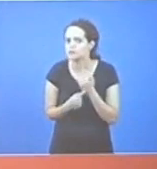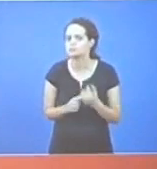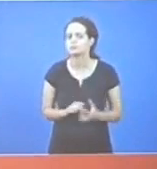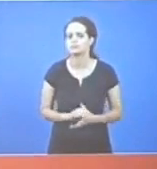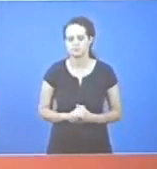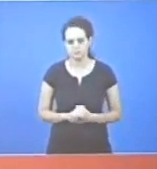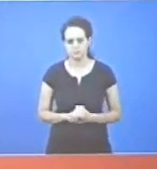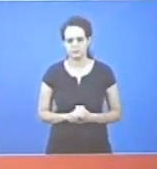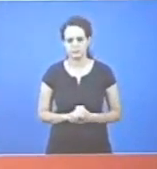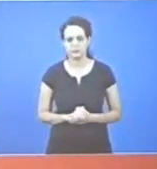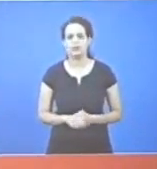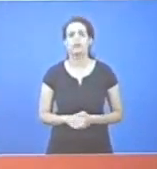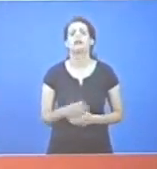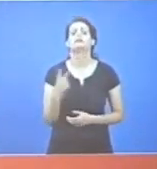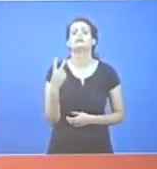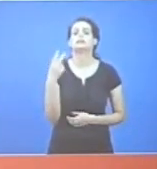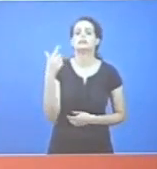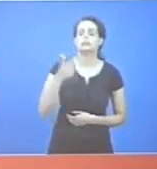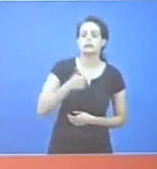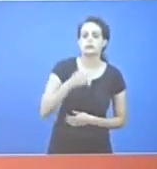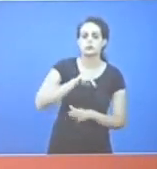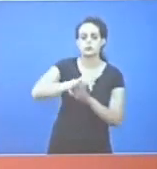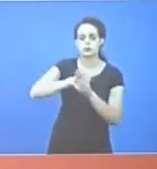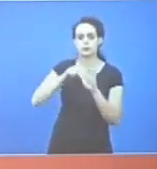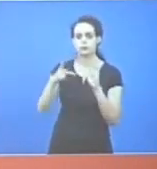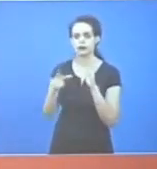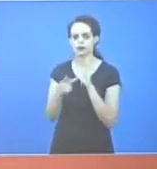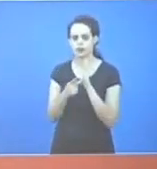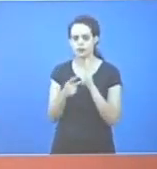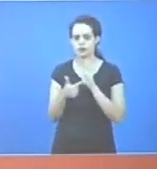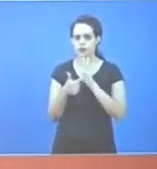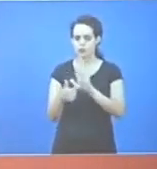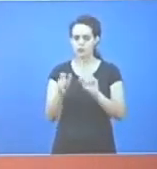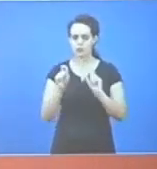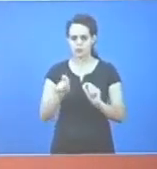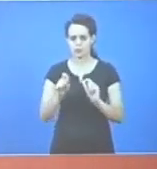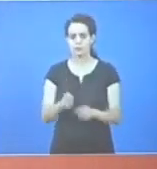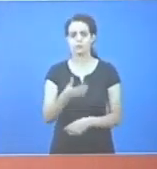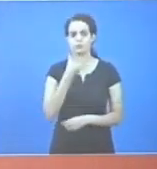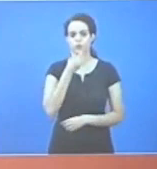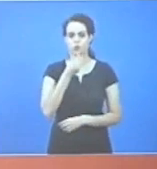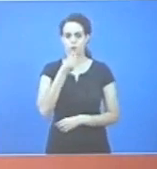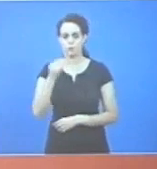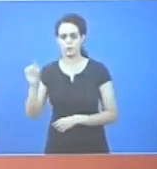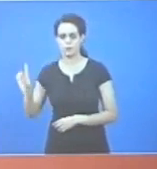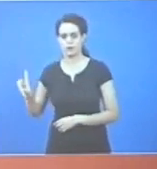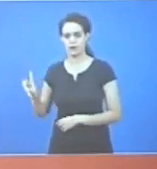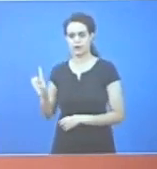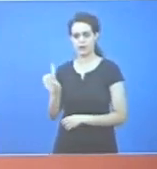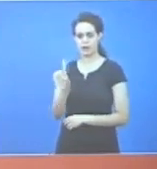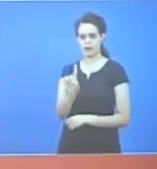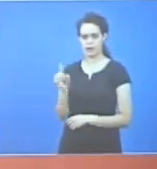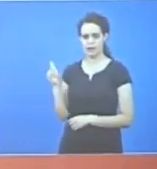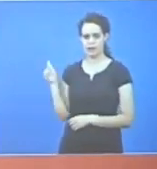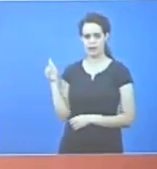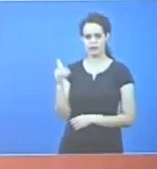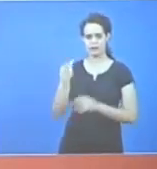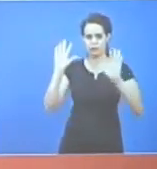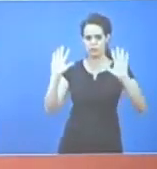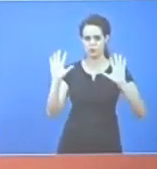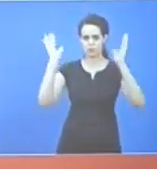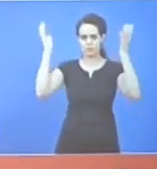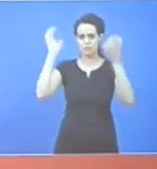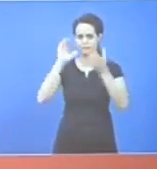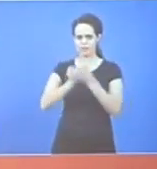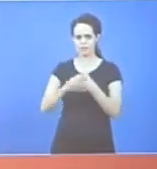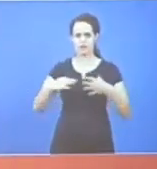filled and lit. So the second one talks about a man that entered in the wedding without the